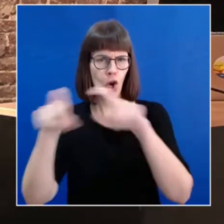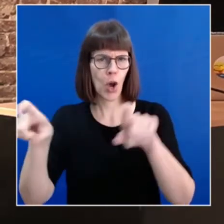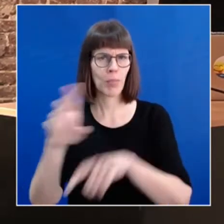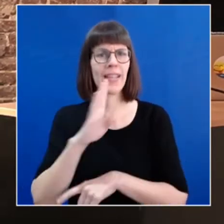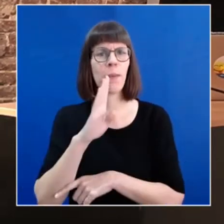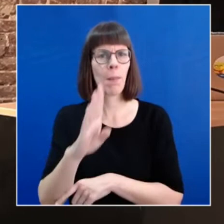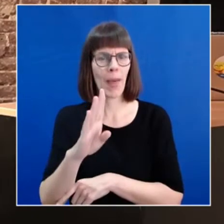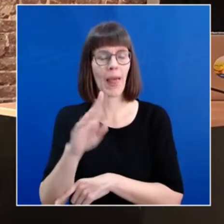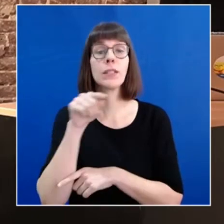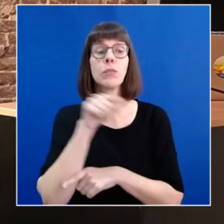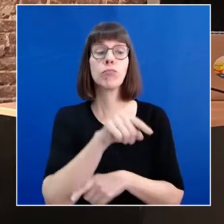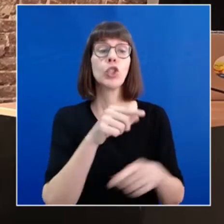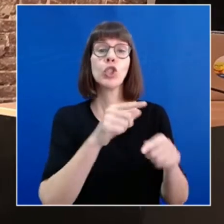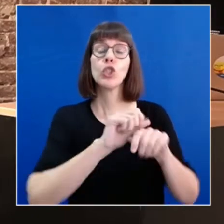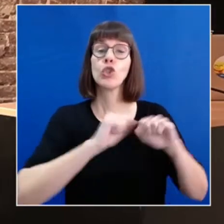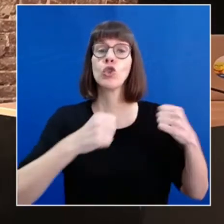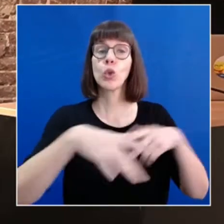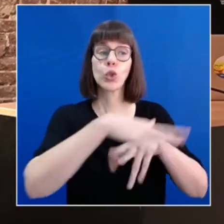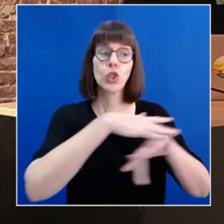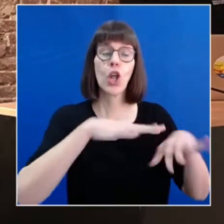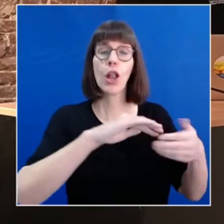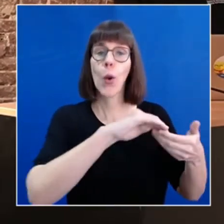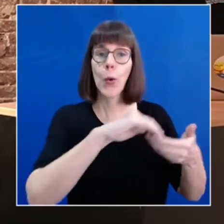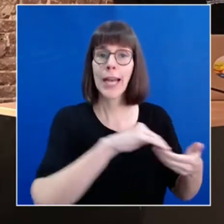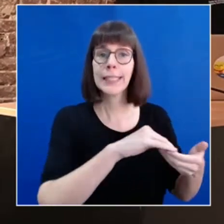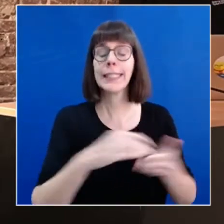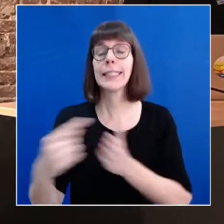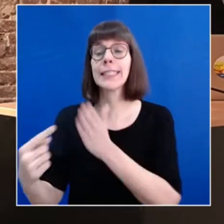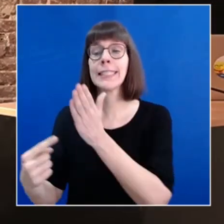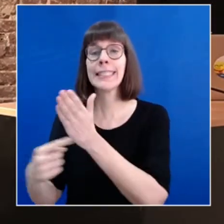organizations and causes the tech world and